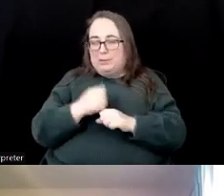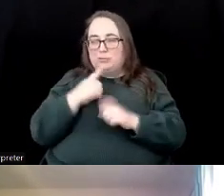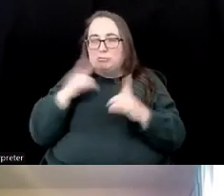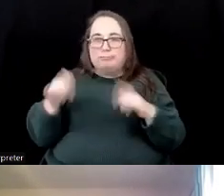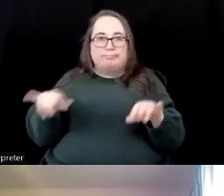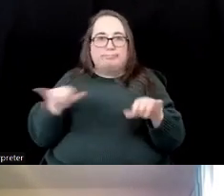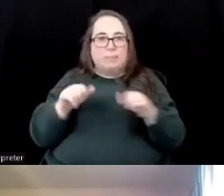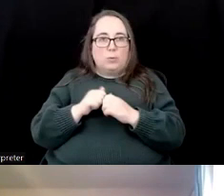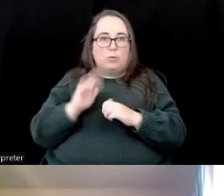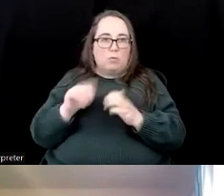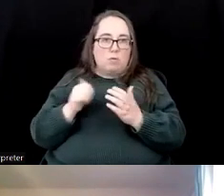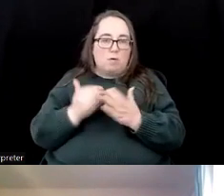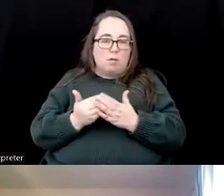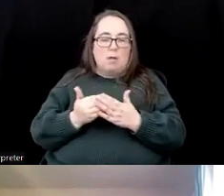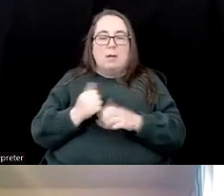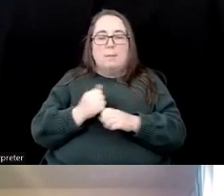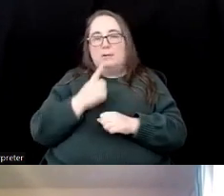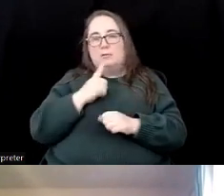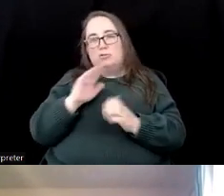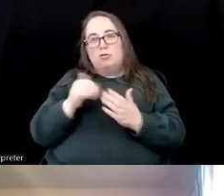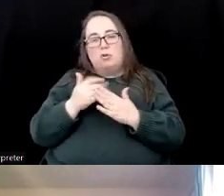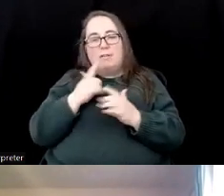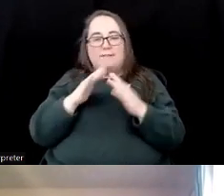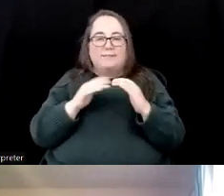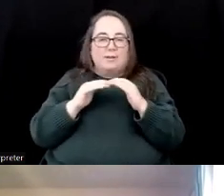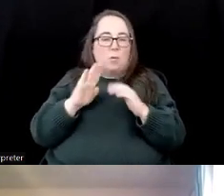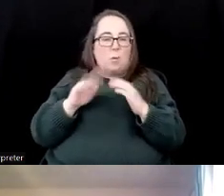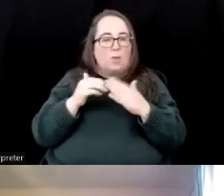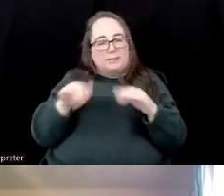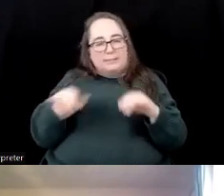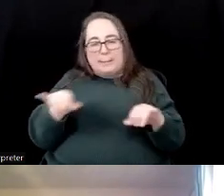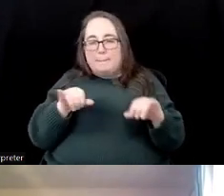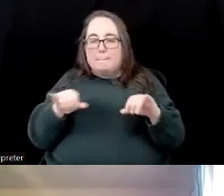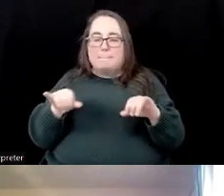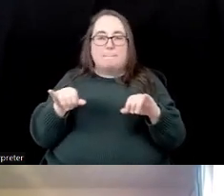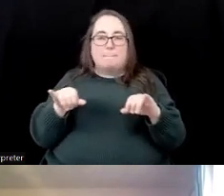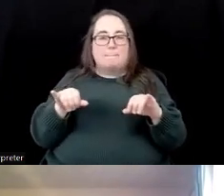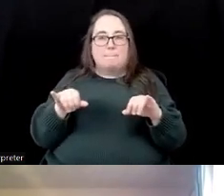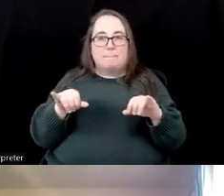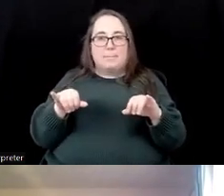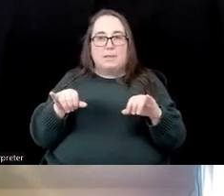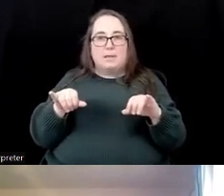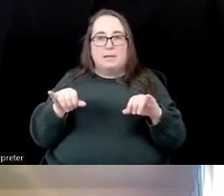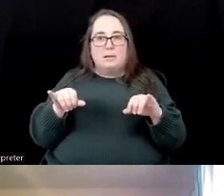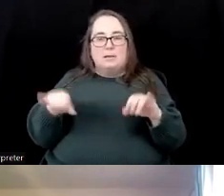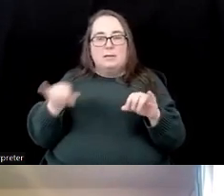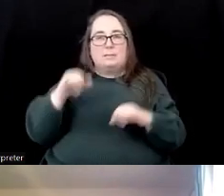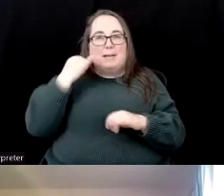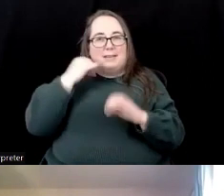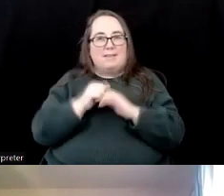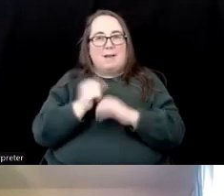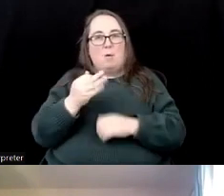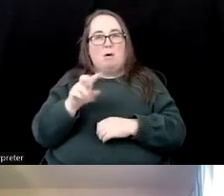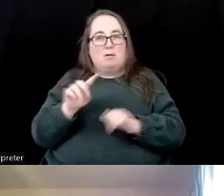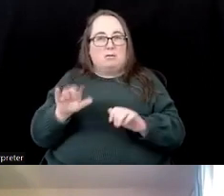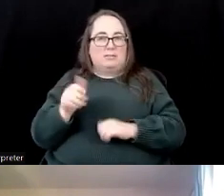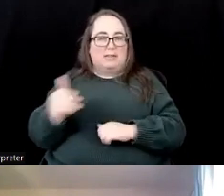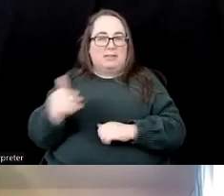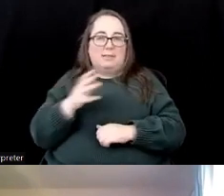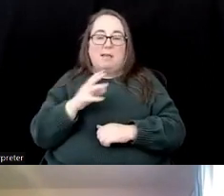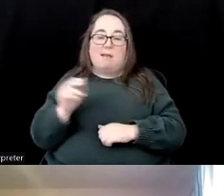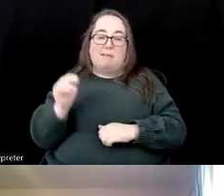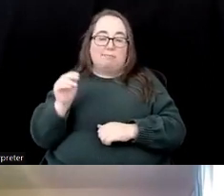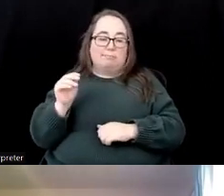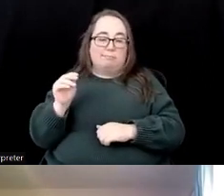everyone, that everyone is treated fairly, treated the same, much in the same idea of how HUD goes about things,